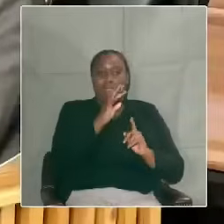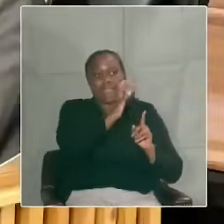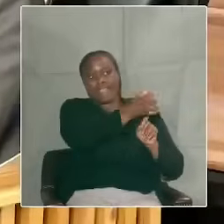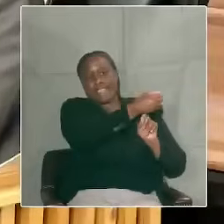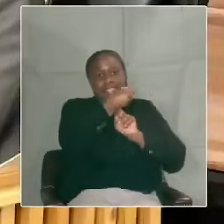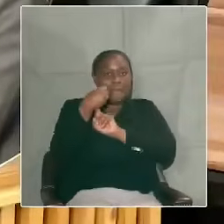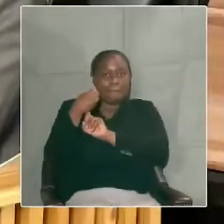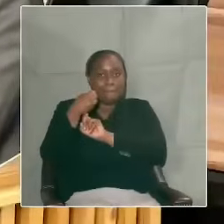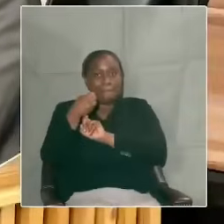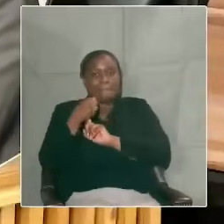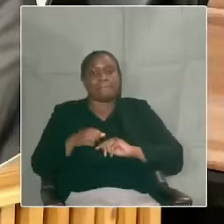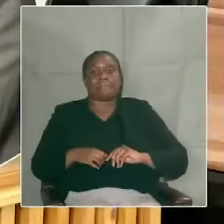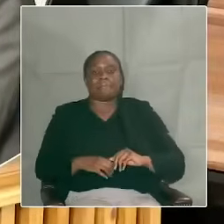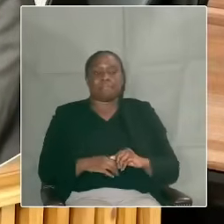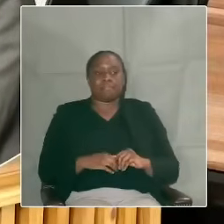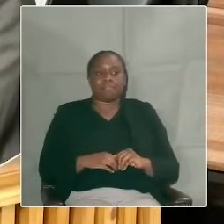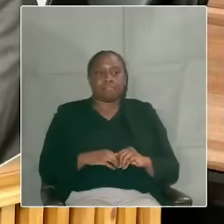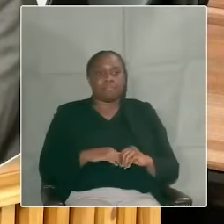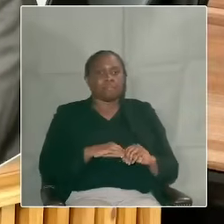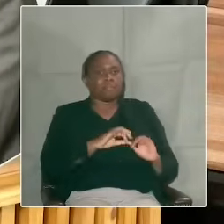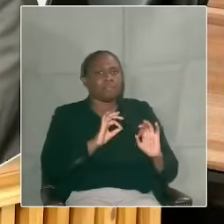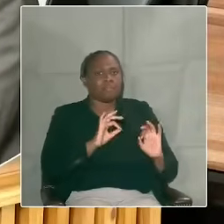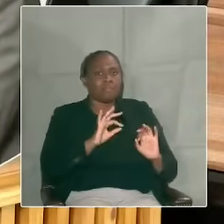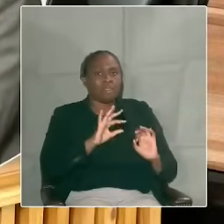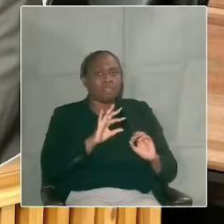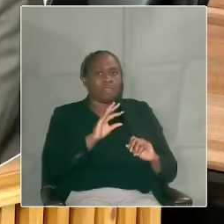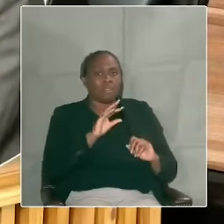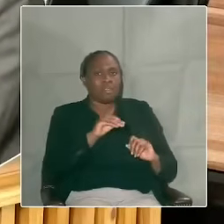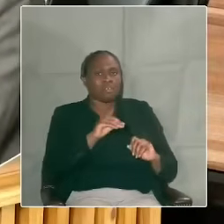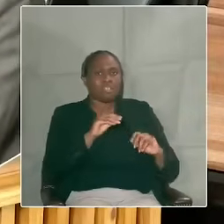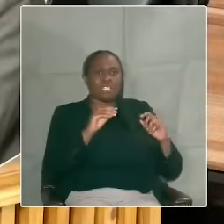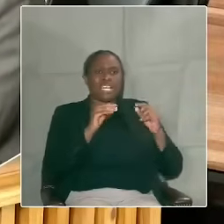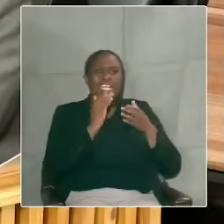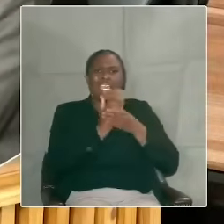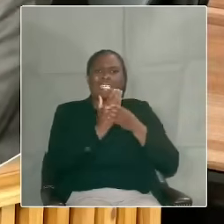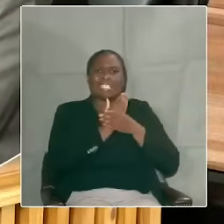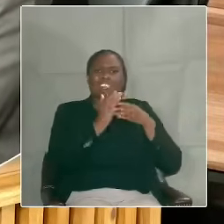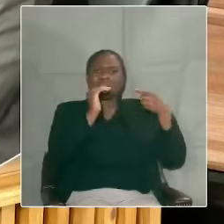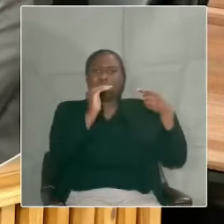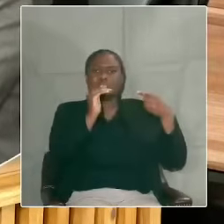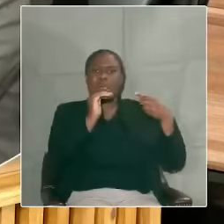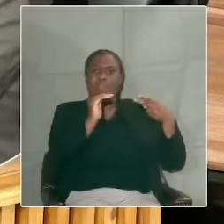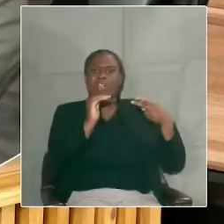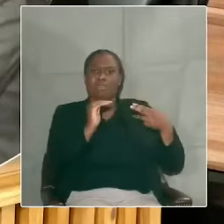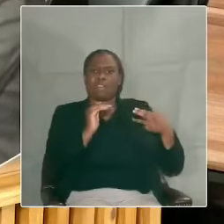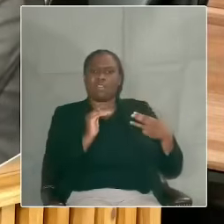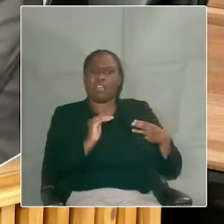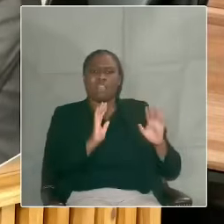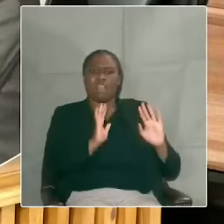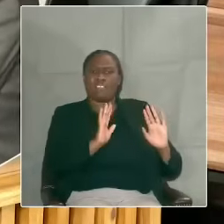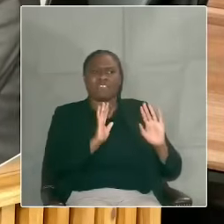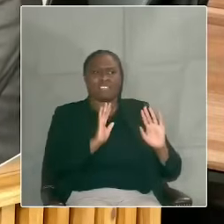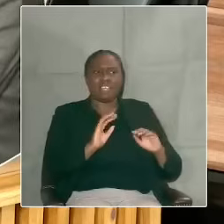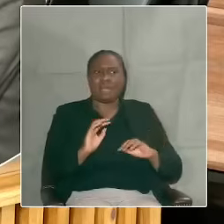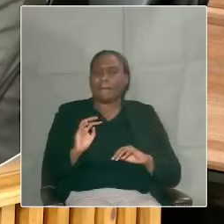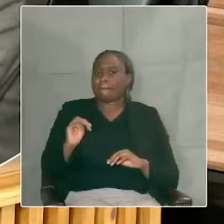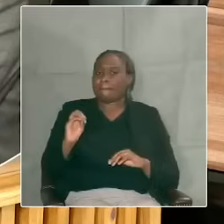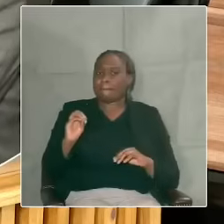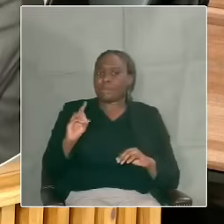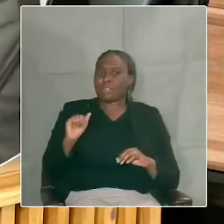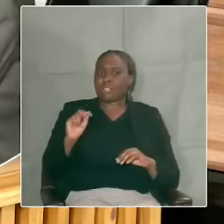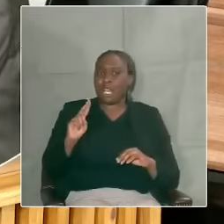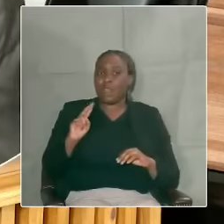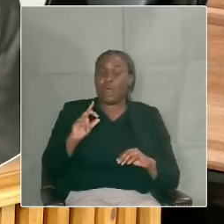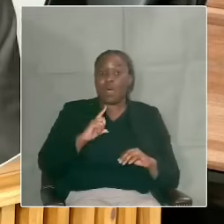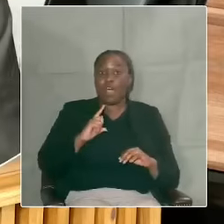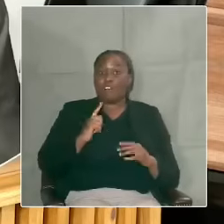And then if I can just ask you to skip the breakdown of the cases. And Mr. Matau, maybe to help you